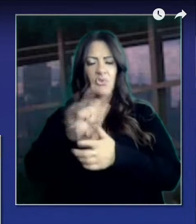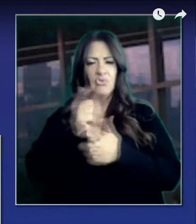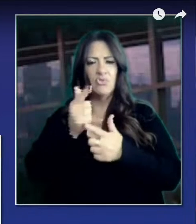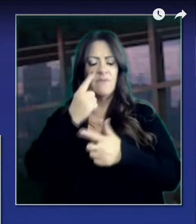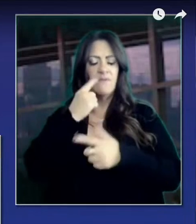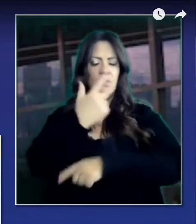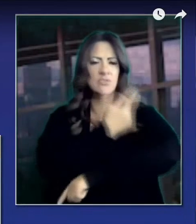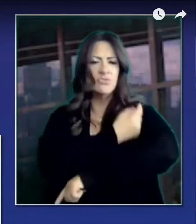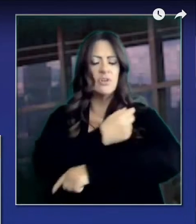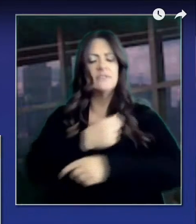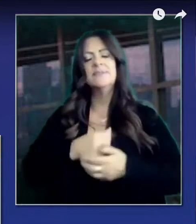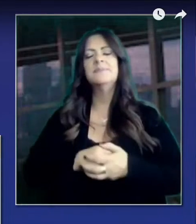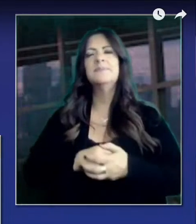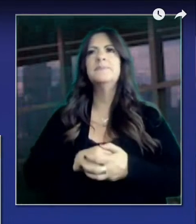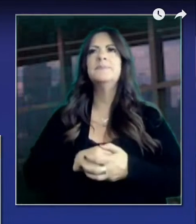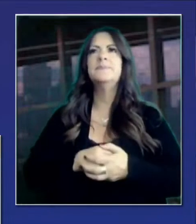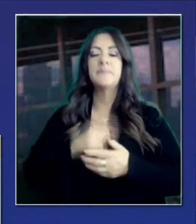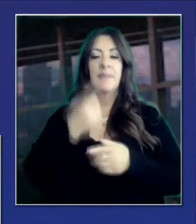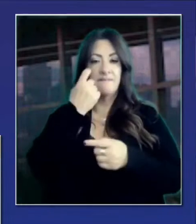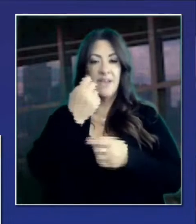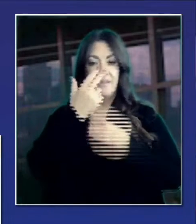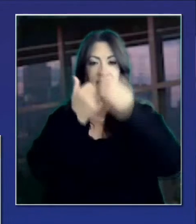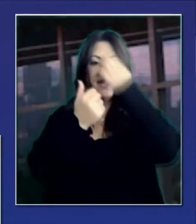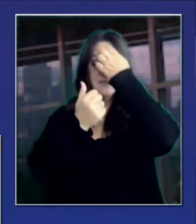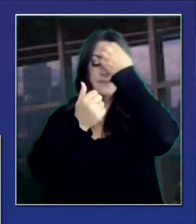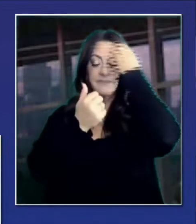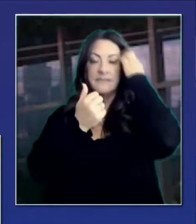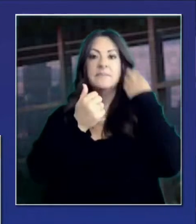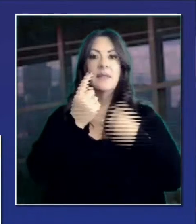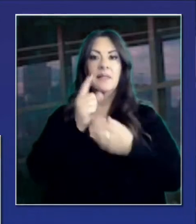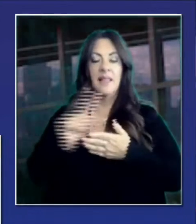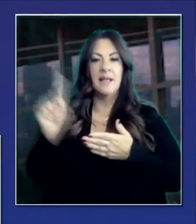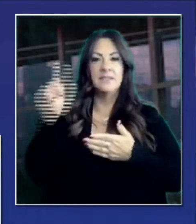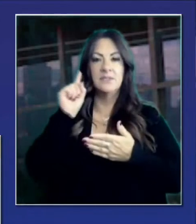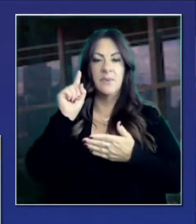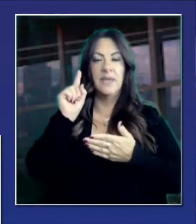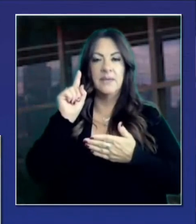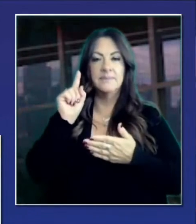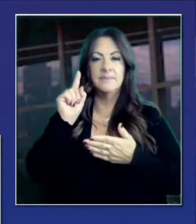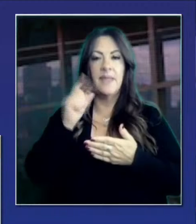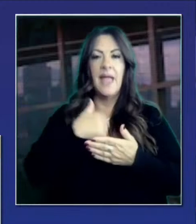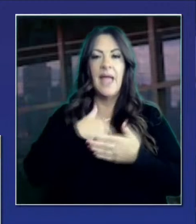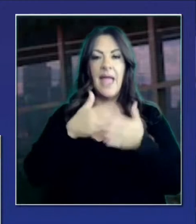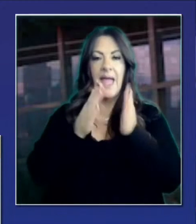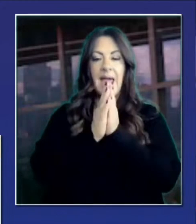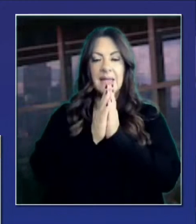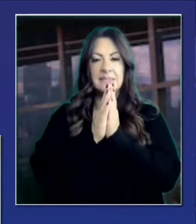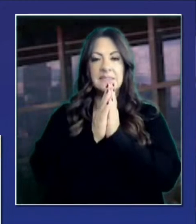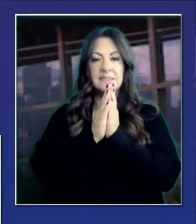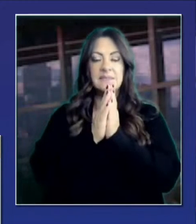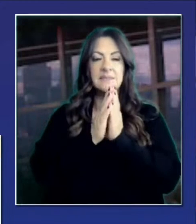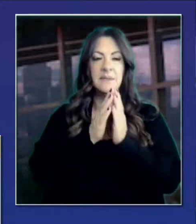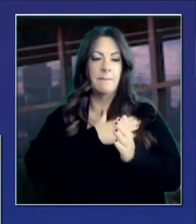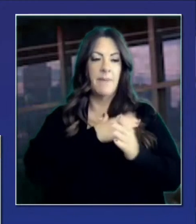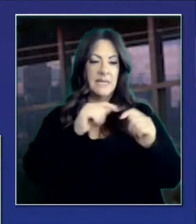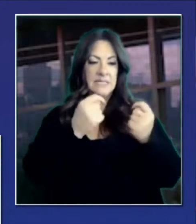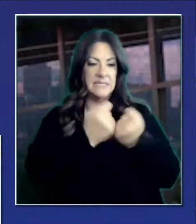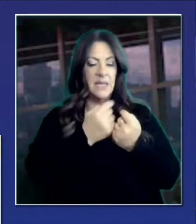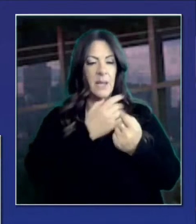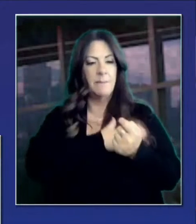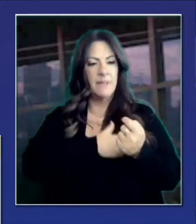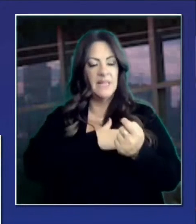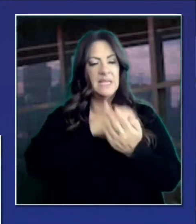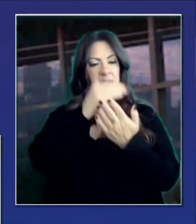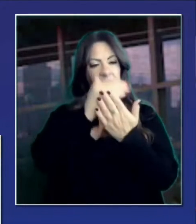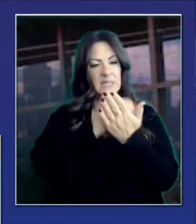asked the question, because last week I asked my team to put together an entire list of all the supports that we have